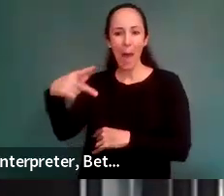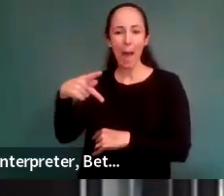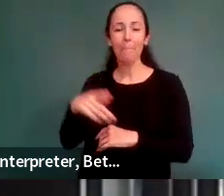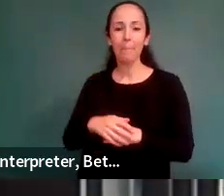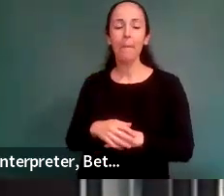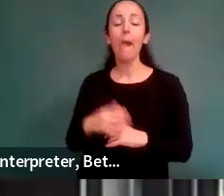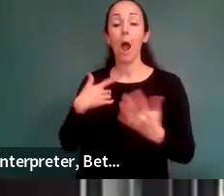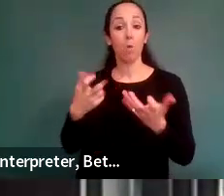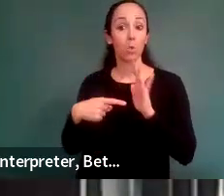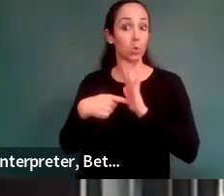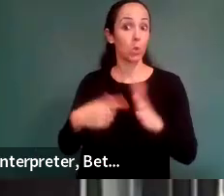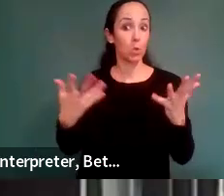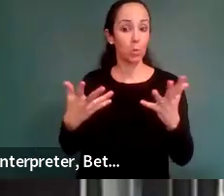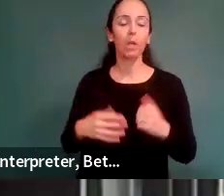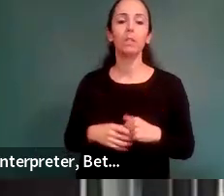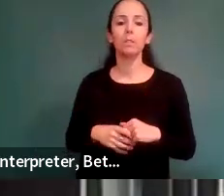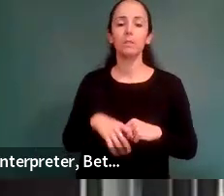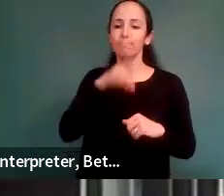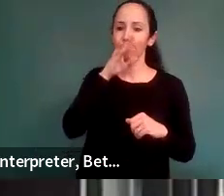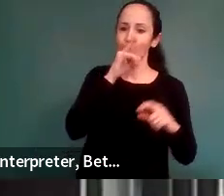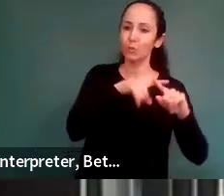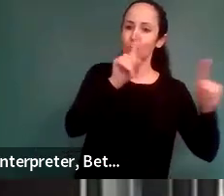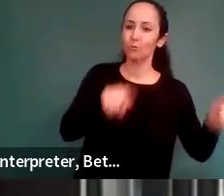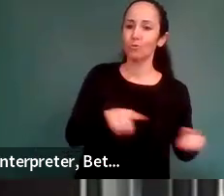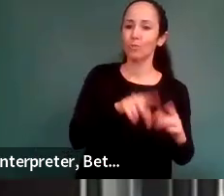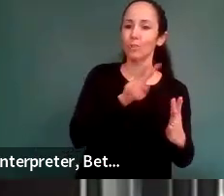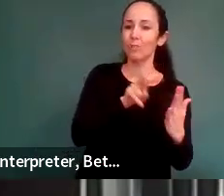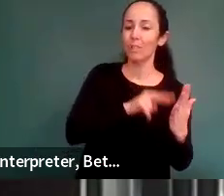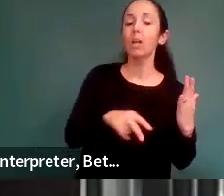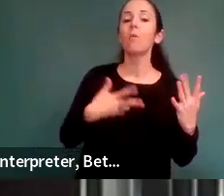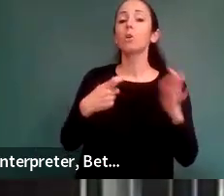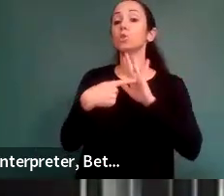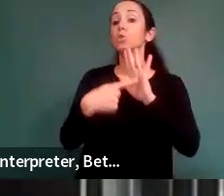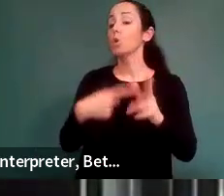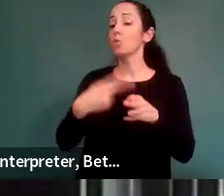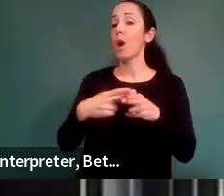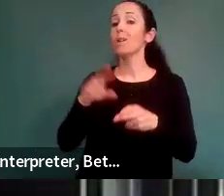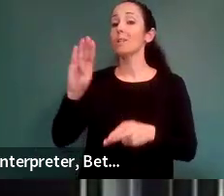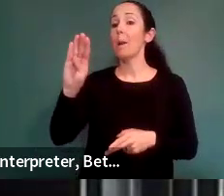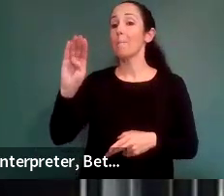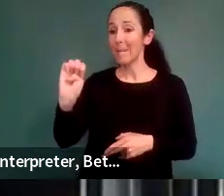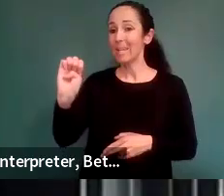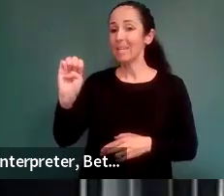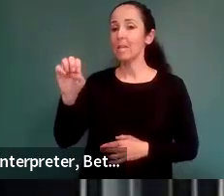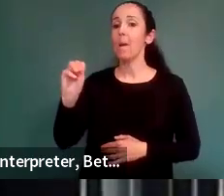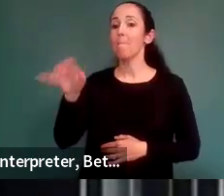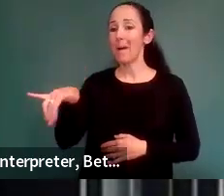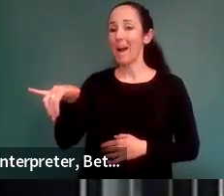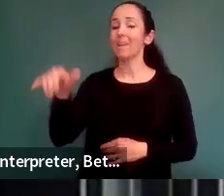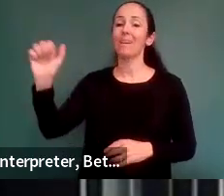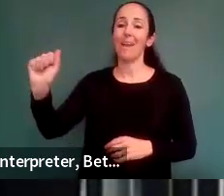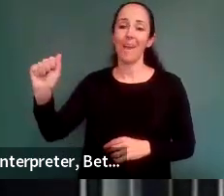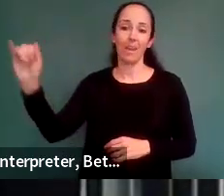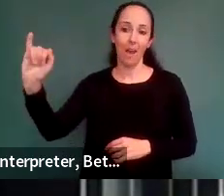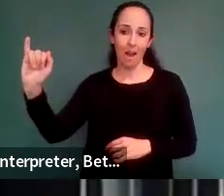Selected. Be My AI. Is- Tab. 2 of 5. is called Be My AI. So what Be My AI is